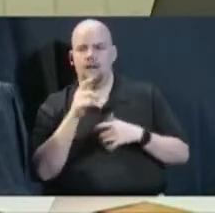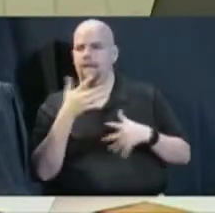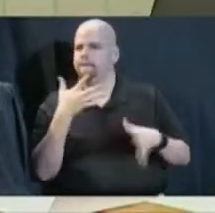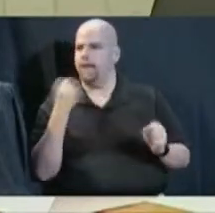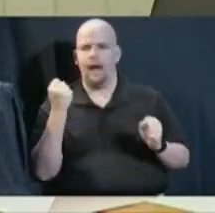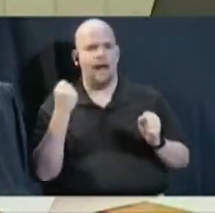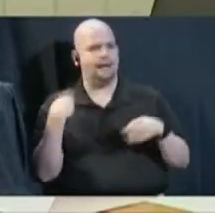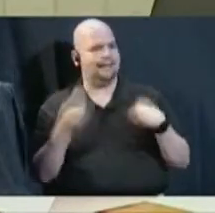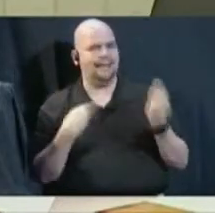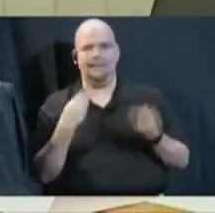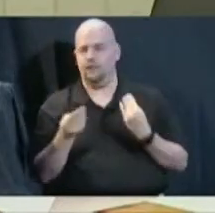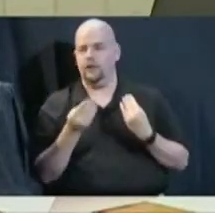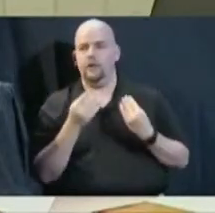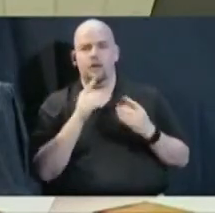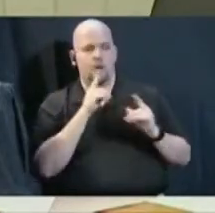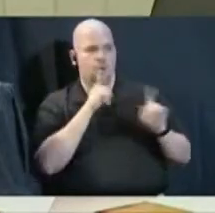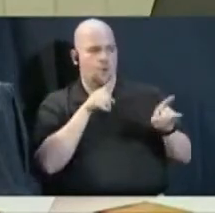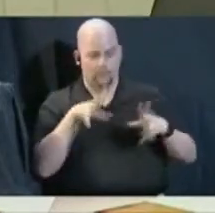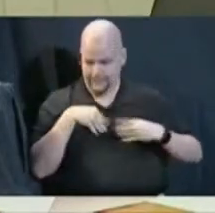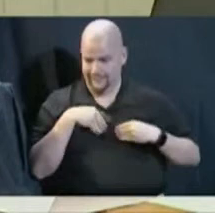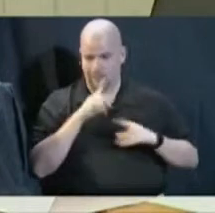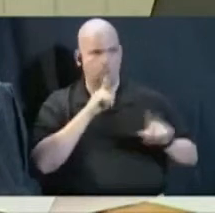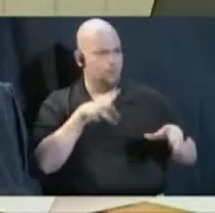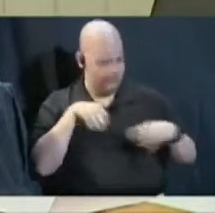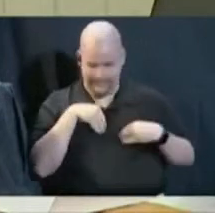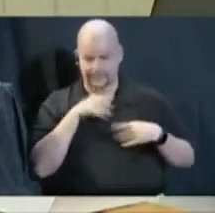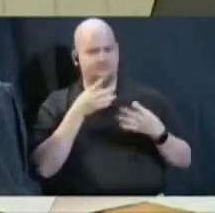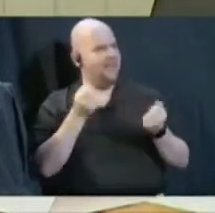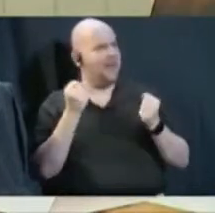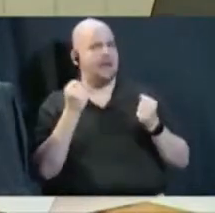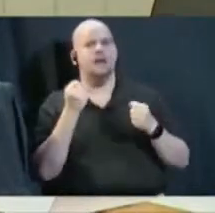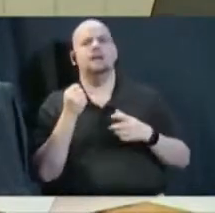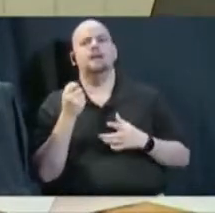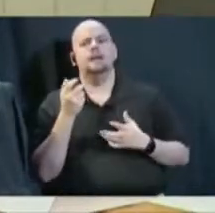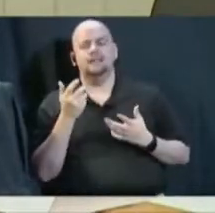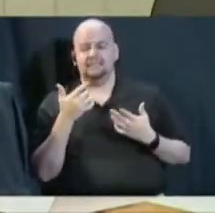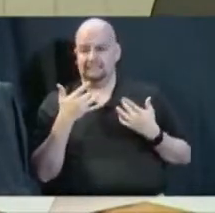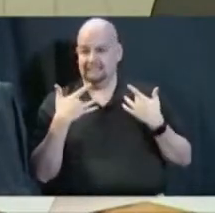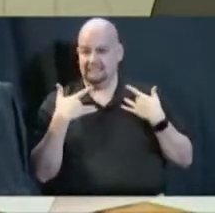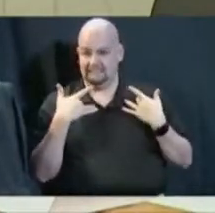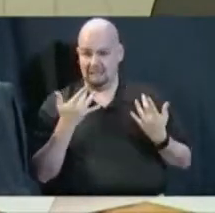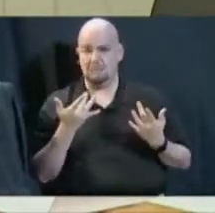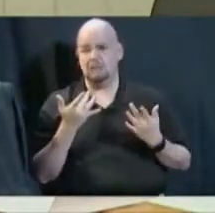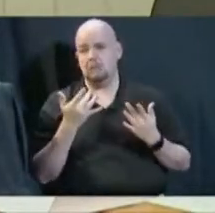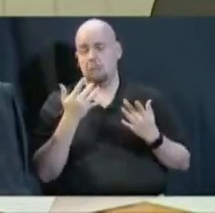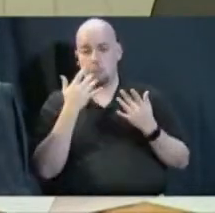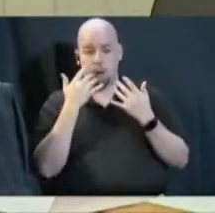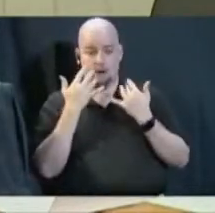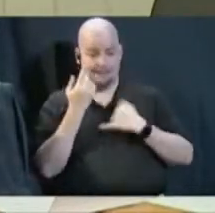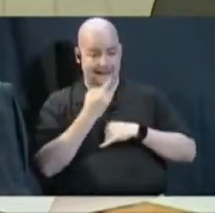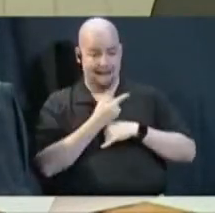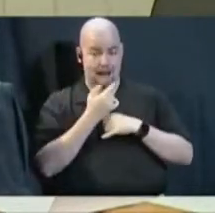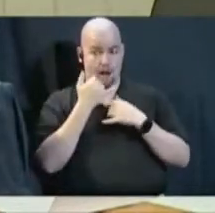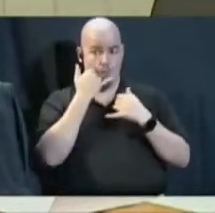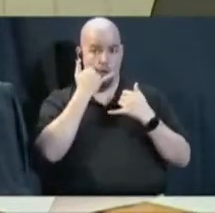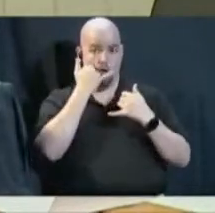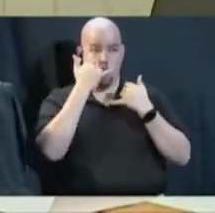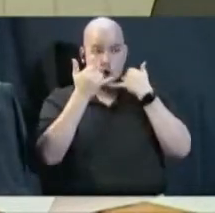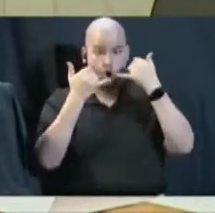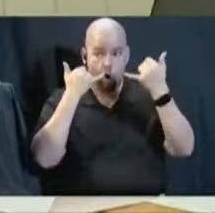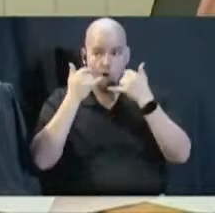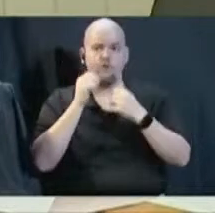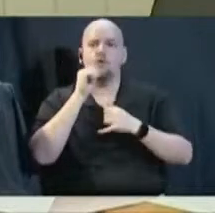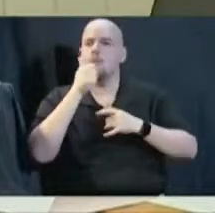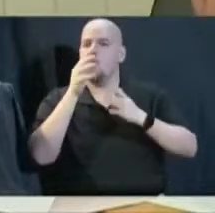delivery. You'd order, you get, you order, you get. And because you're generally calling today for tomorrow's